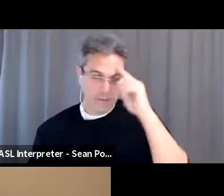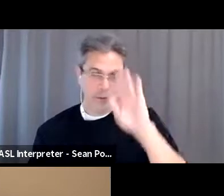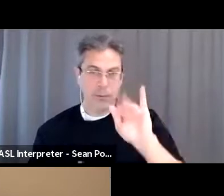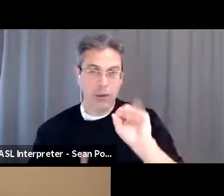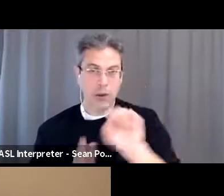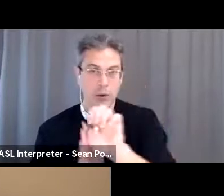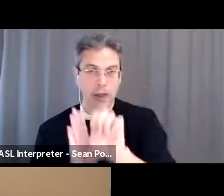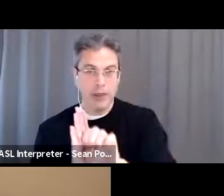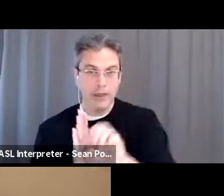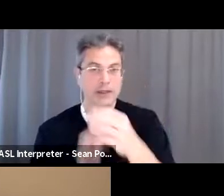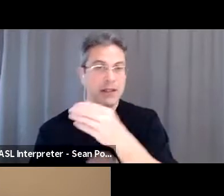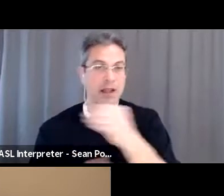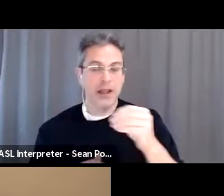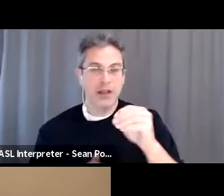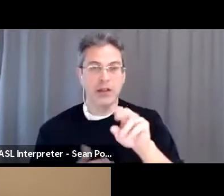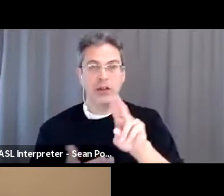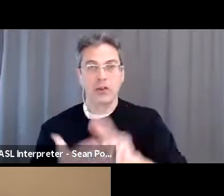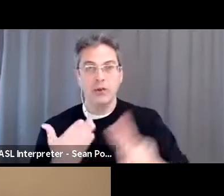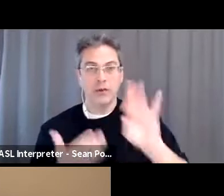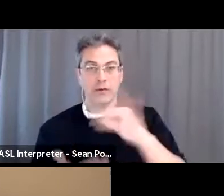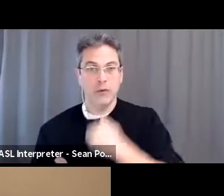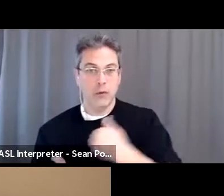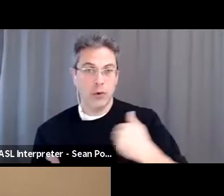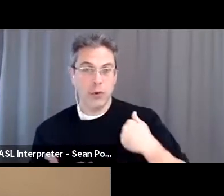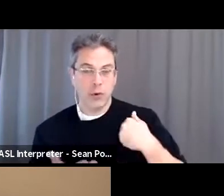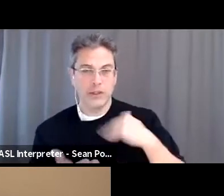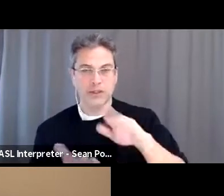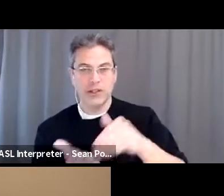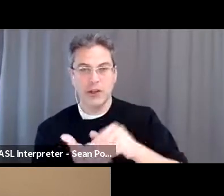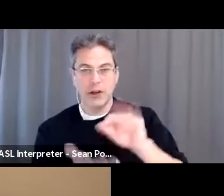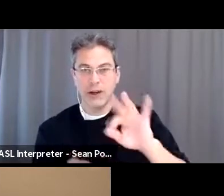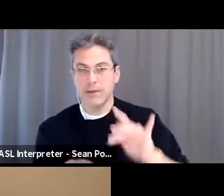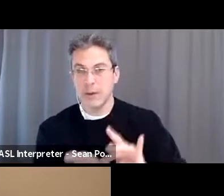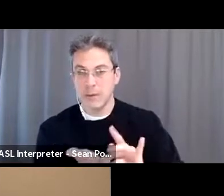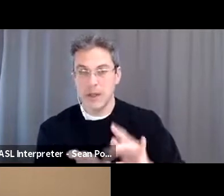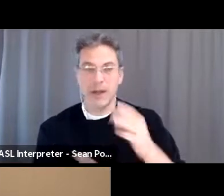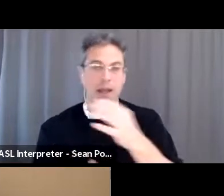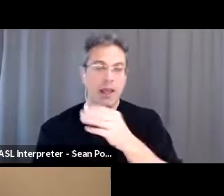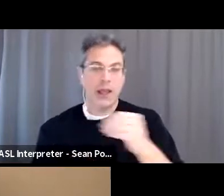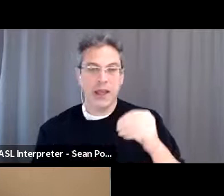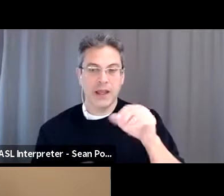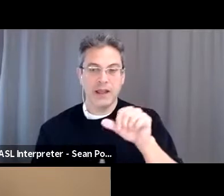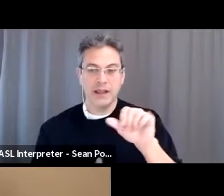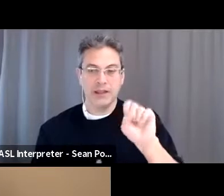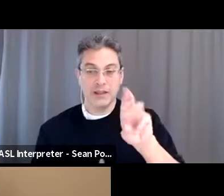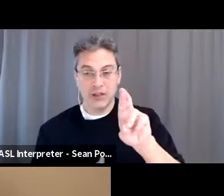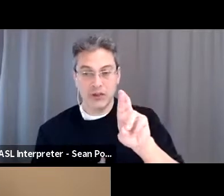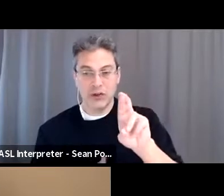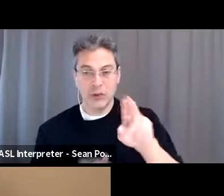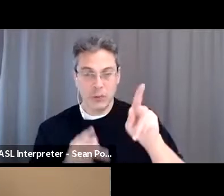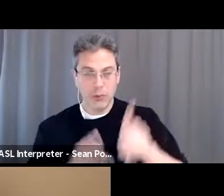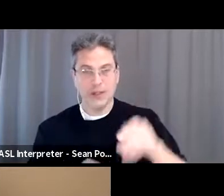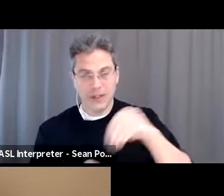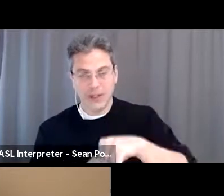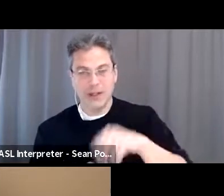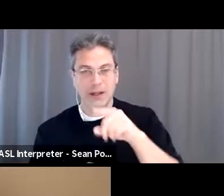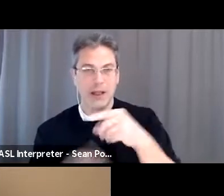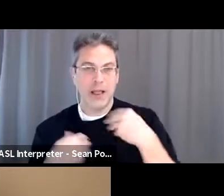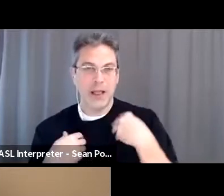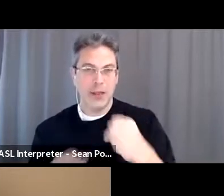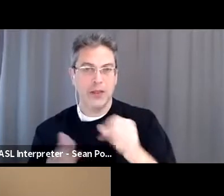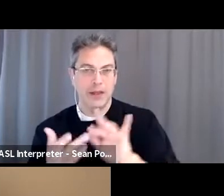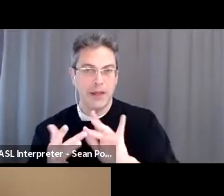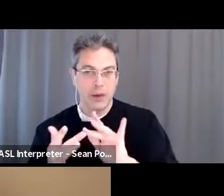at the University of Toronto and a Senior Scientist with the University Health Network. He's recipient of the Michael